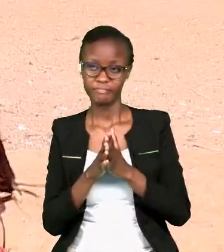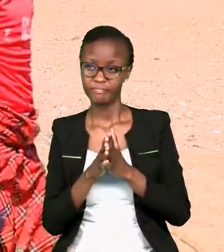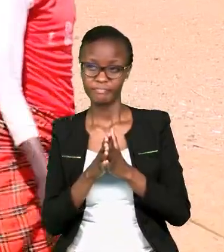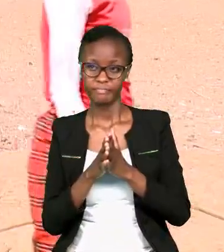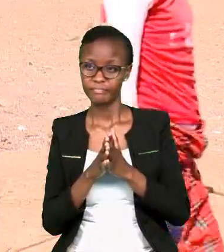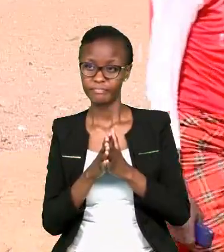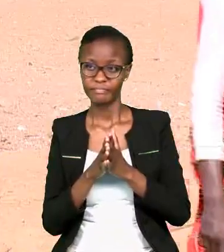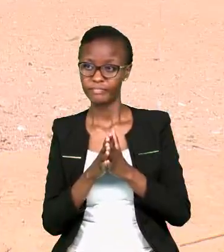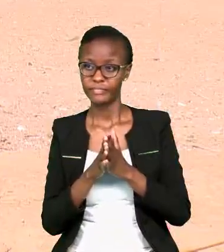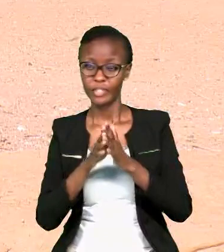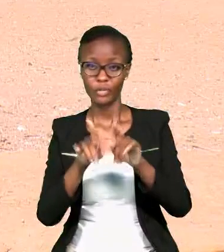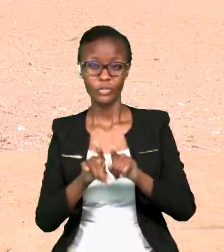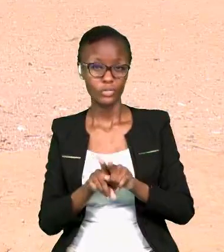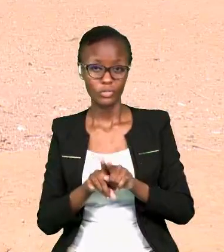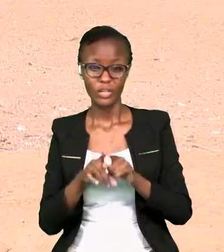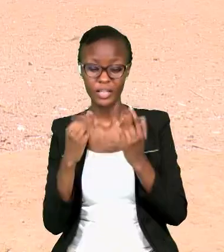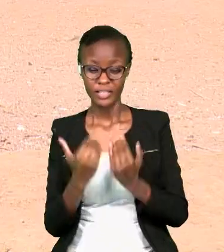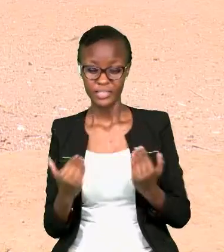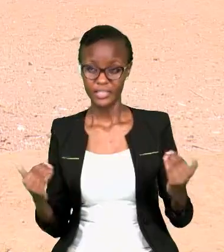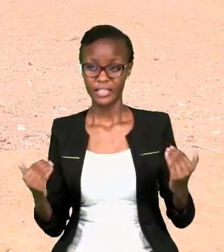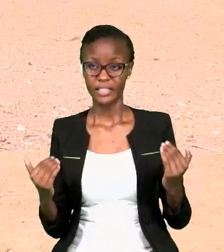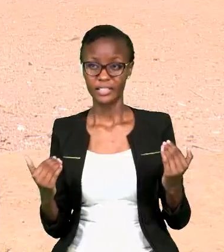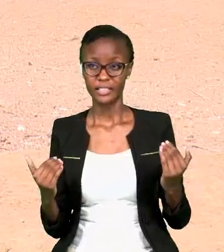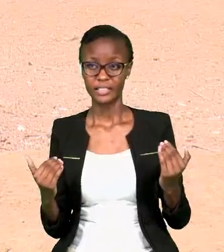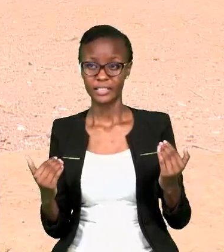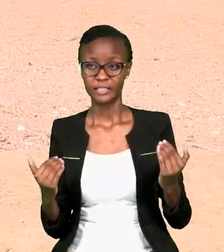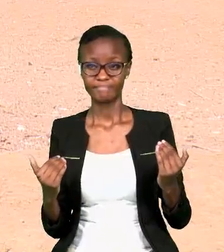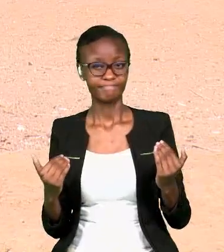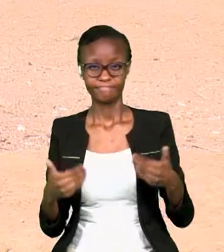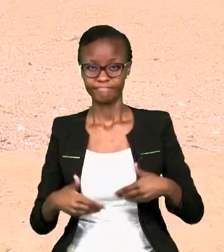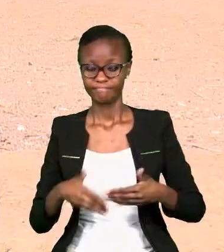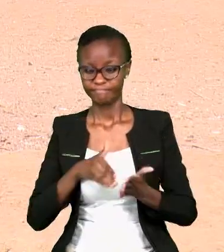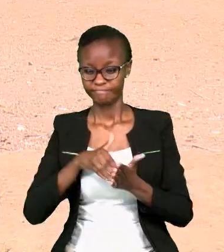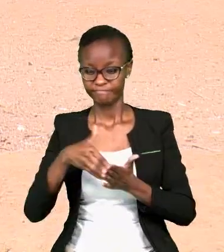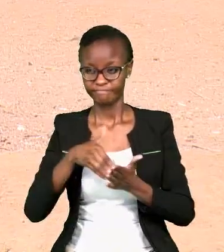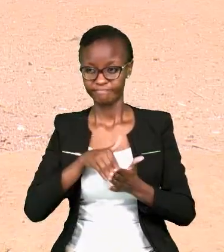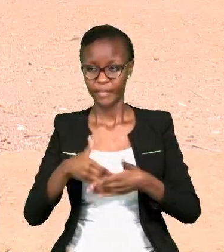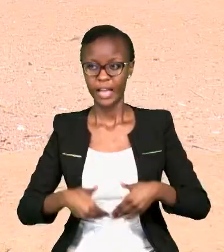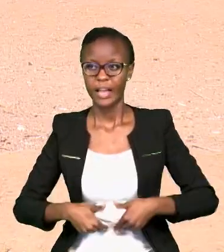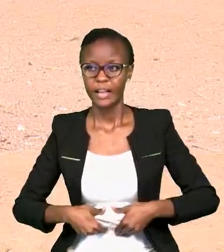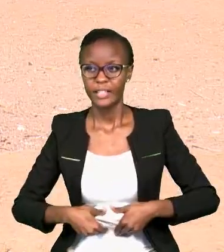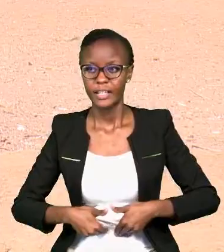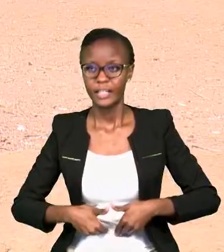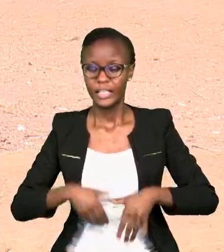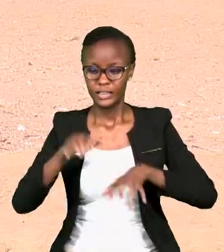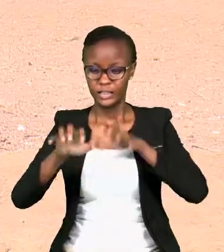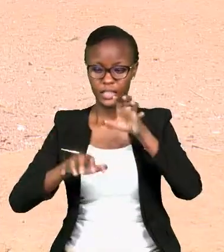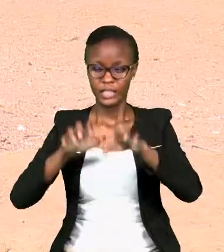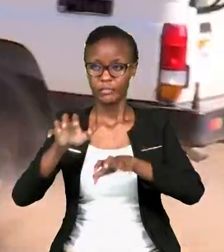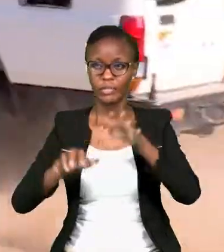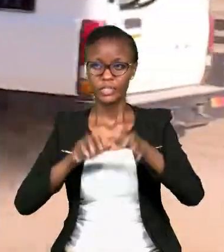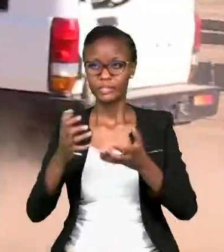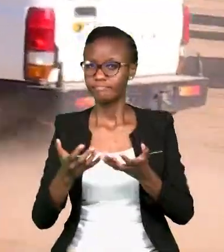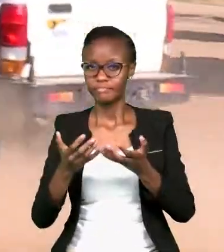also we are seeing children exhibiting signs of malnutrition. We are seeing animals